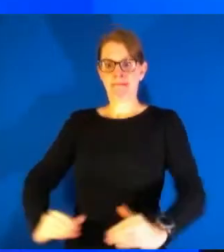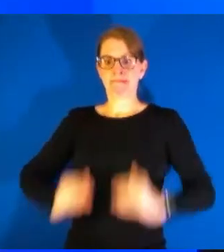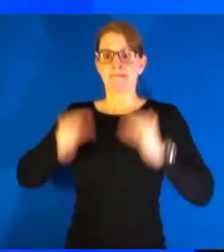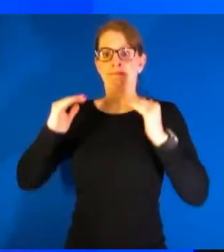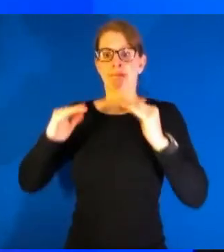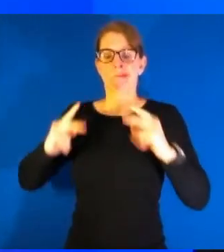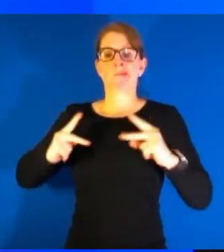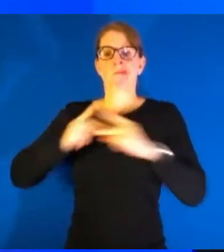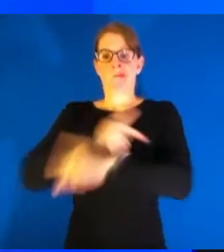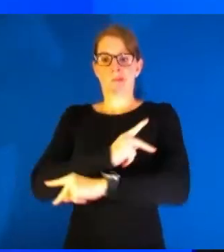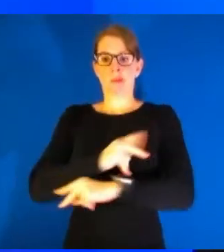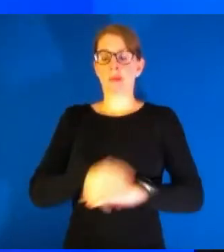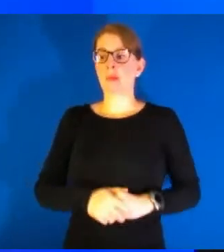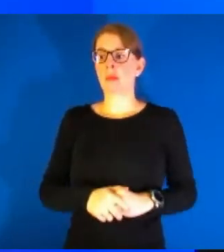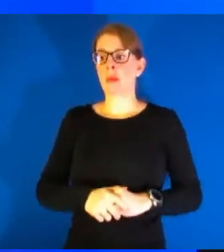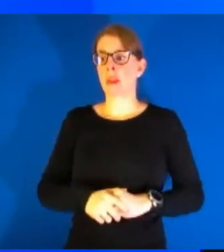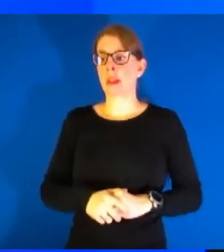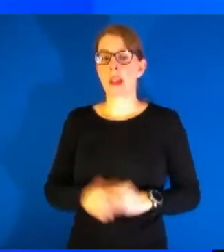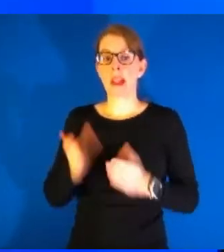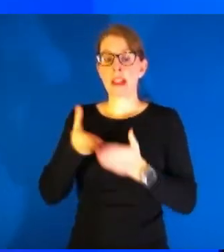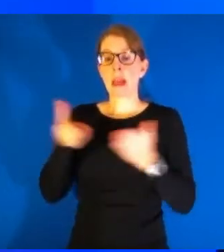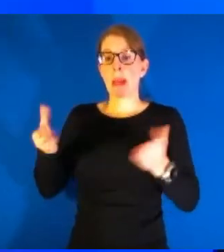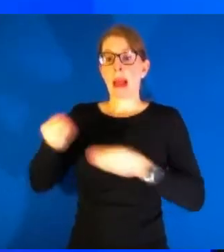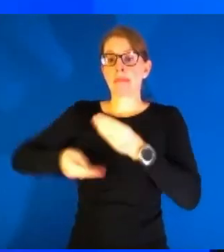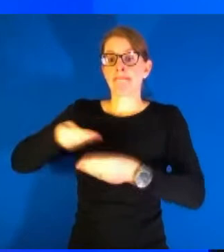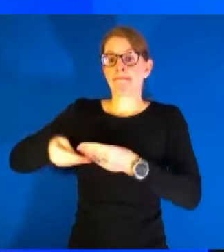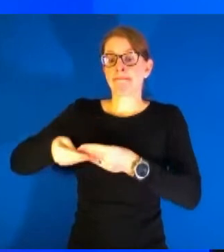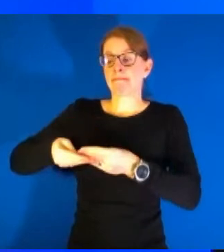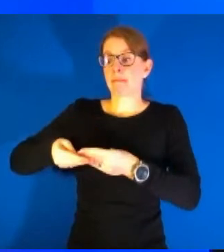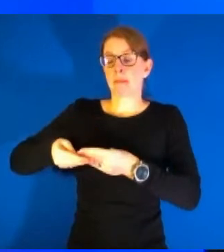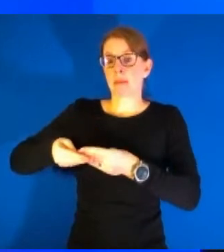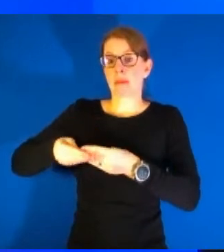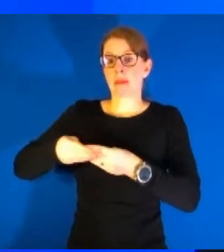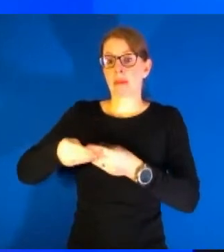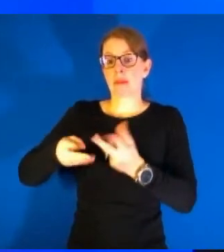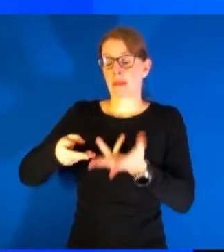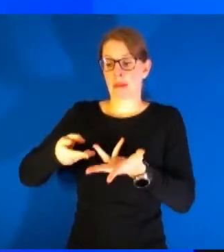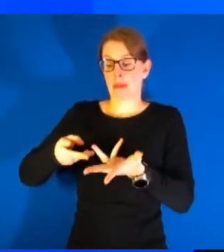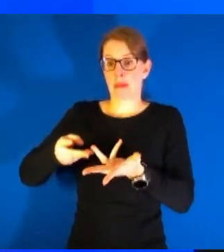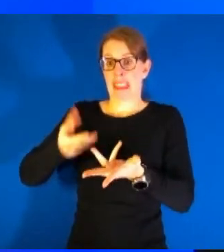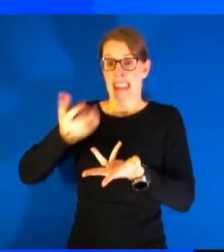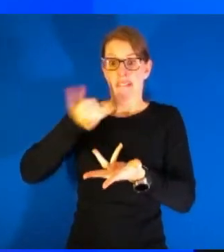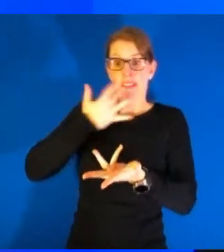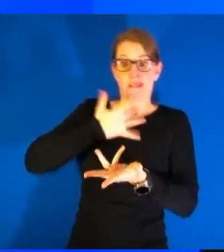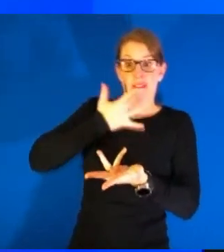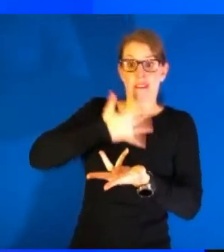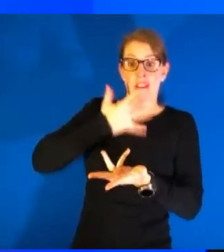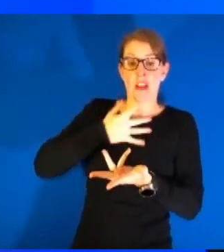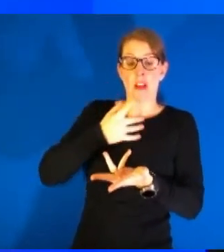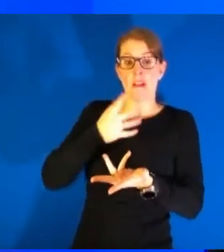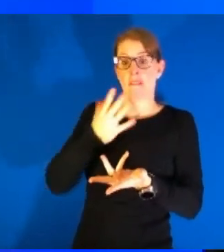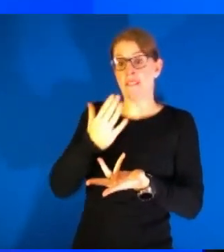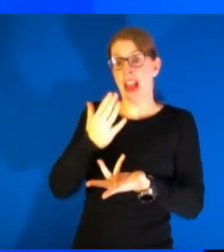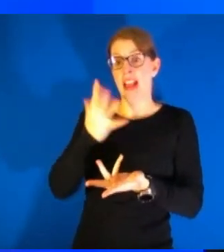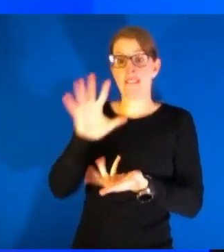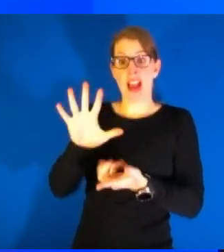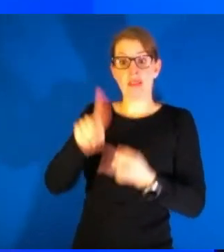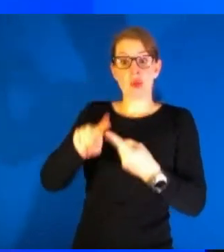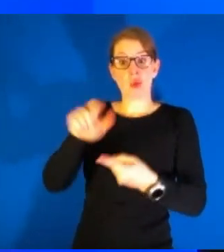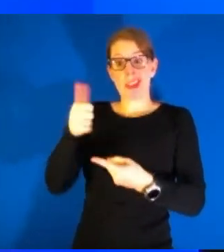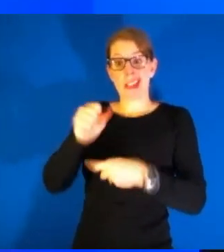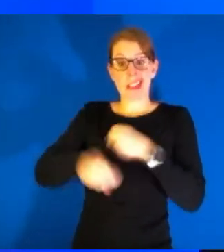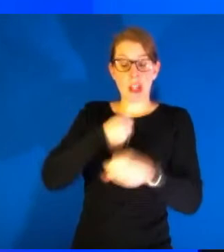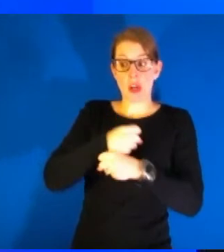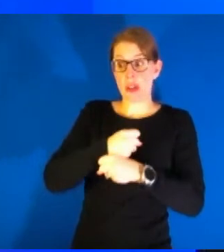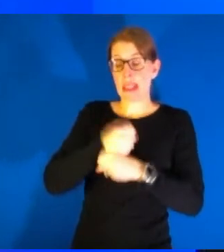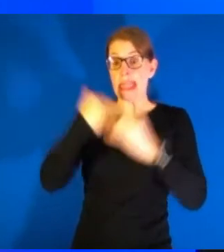that we're facing, Jess, these products are not immune. So if you're already short for 5 or 10 years, and now we have supply chain issues throughout